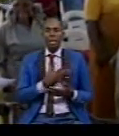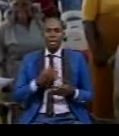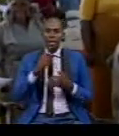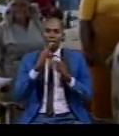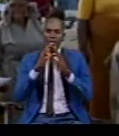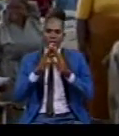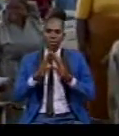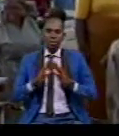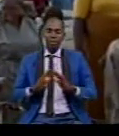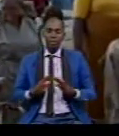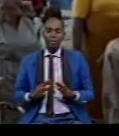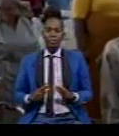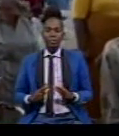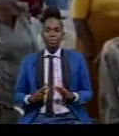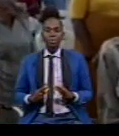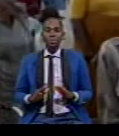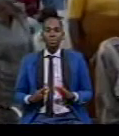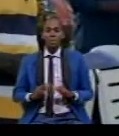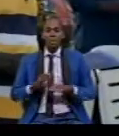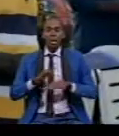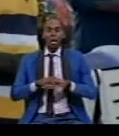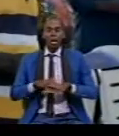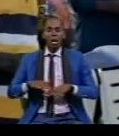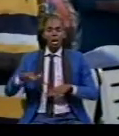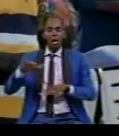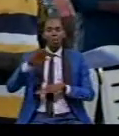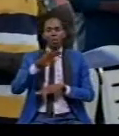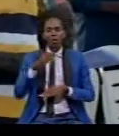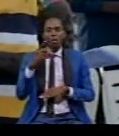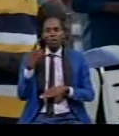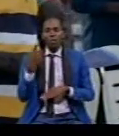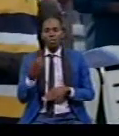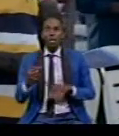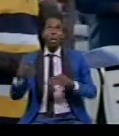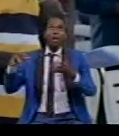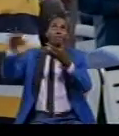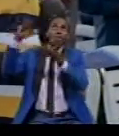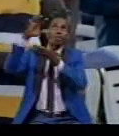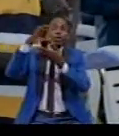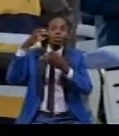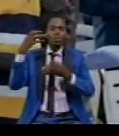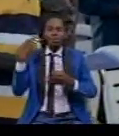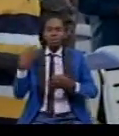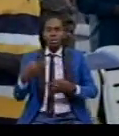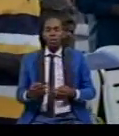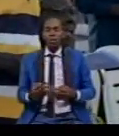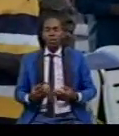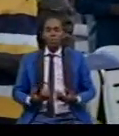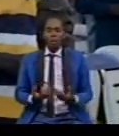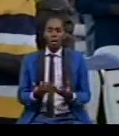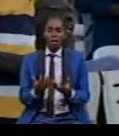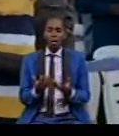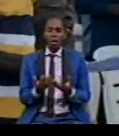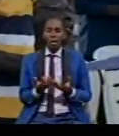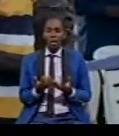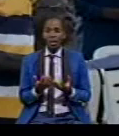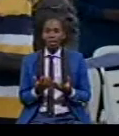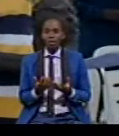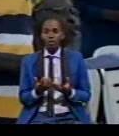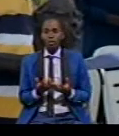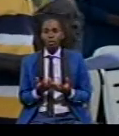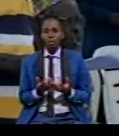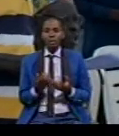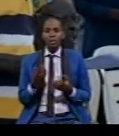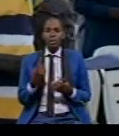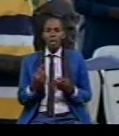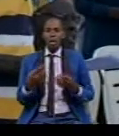If all the deformity, you know, you can't use your leg, the legs are there, you can't use them, the arms are there, you